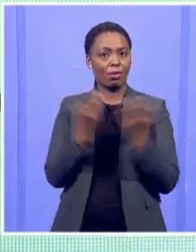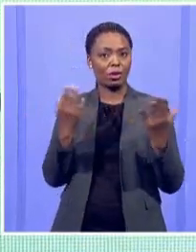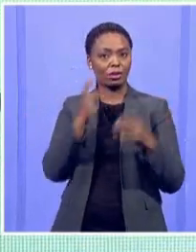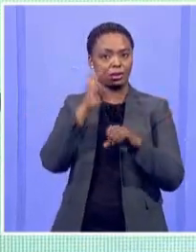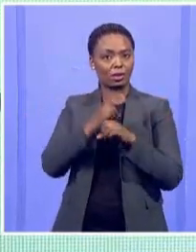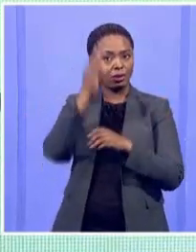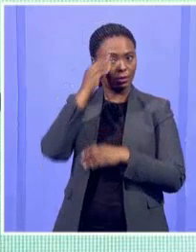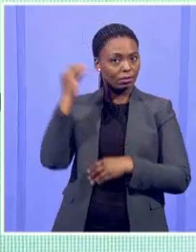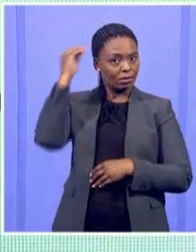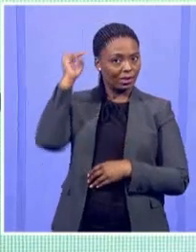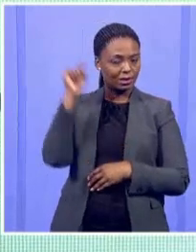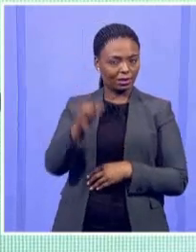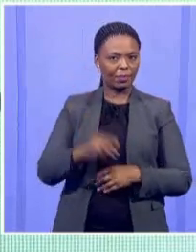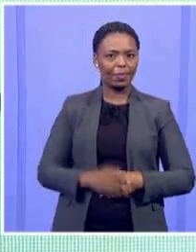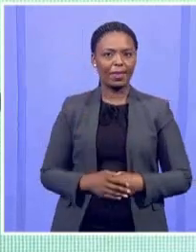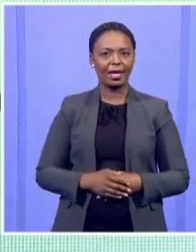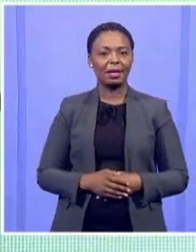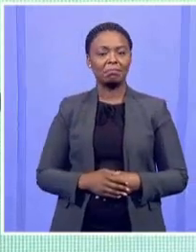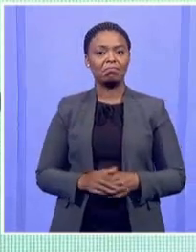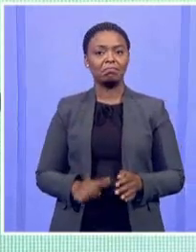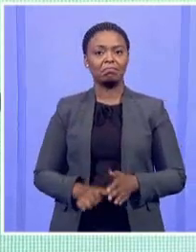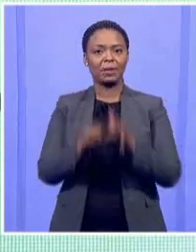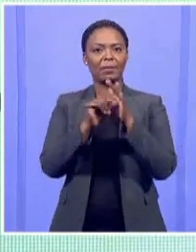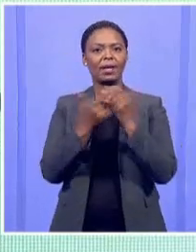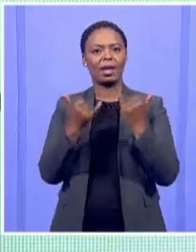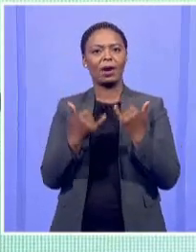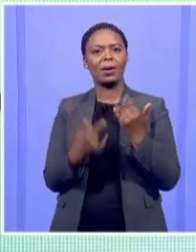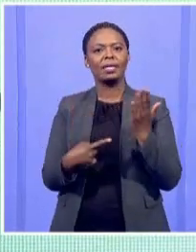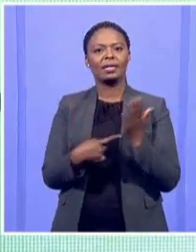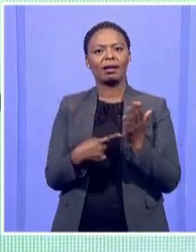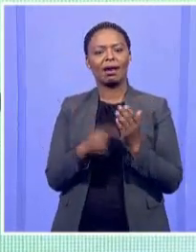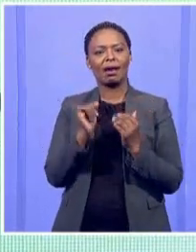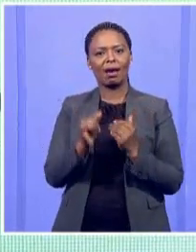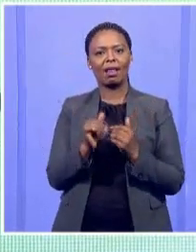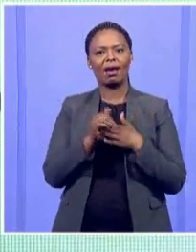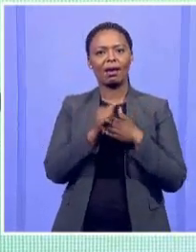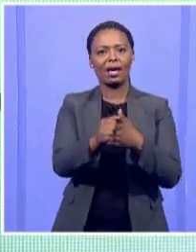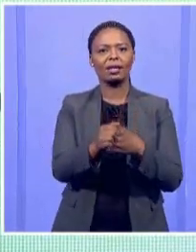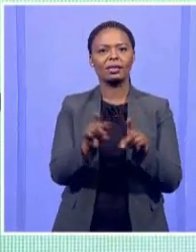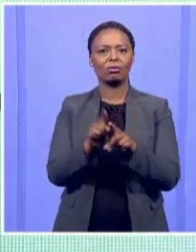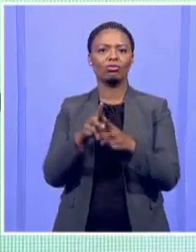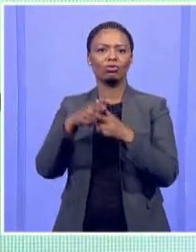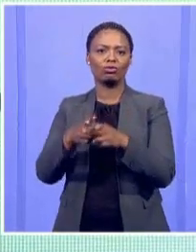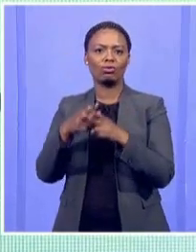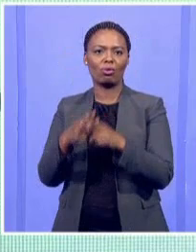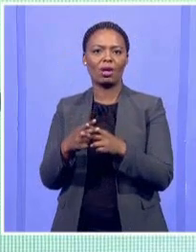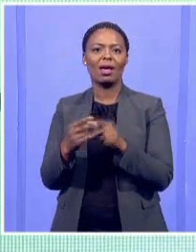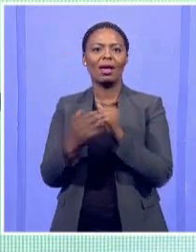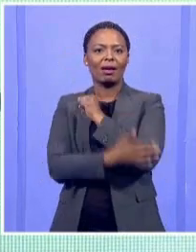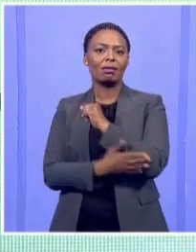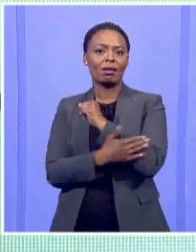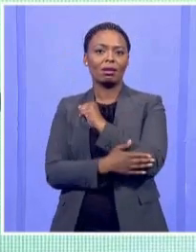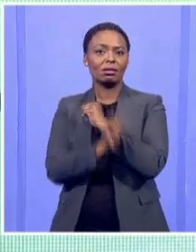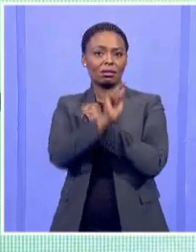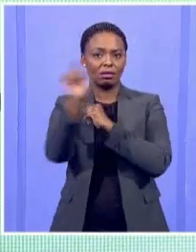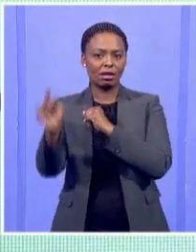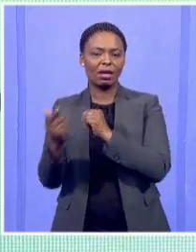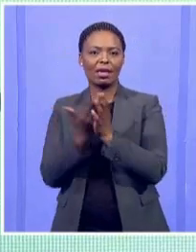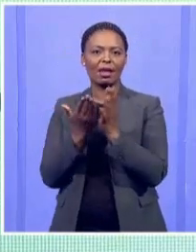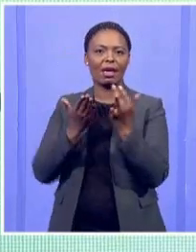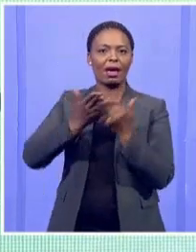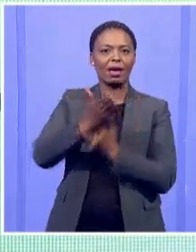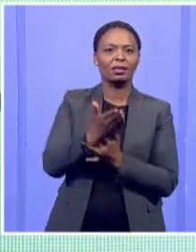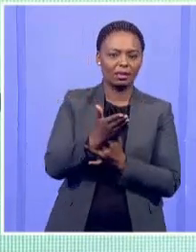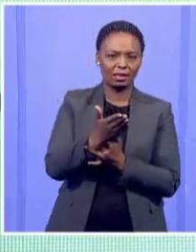of critical technical guidance and tools are enabling countries to collect, to access,